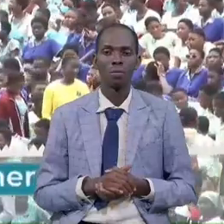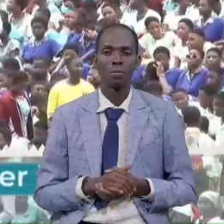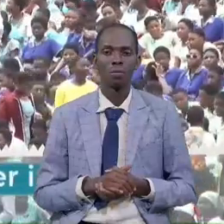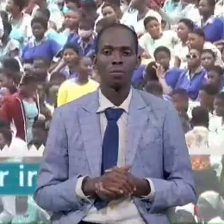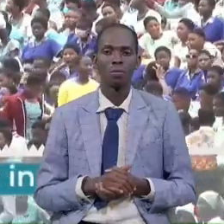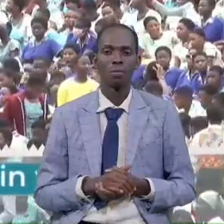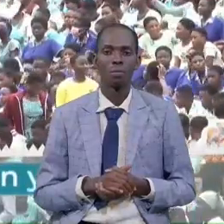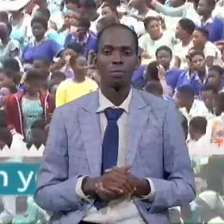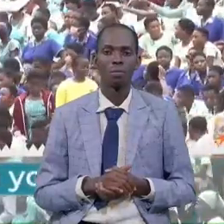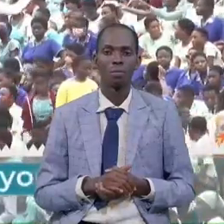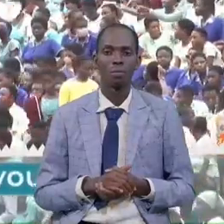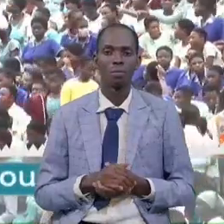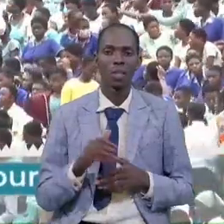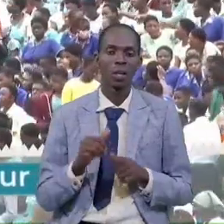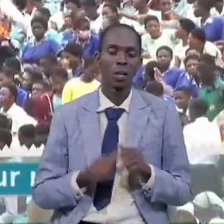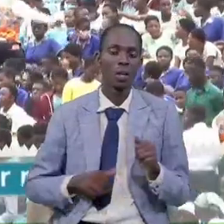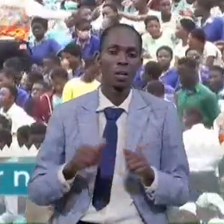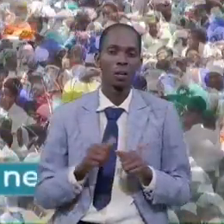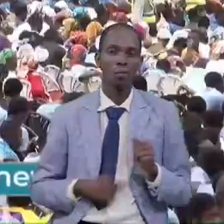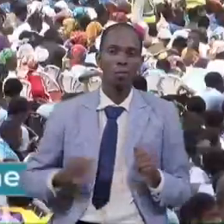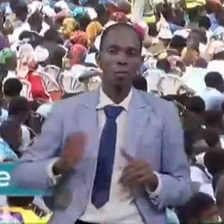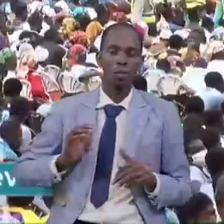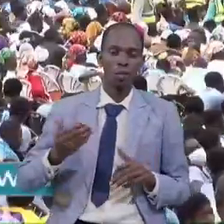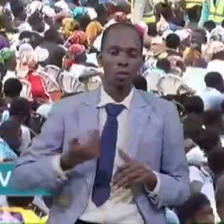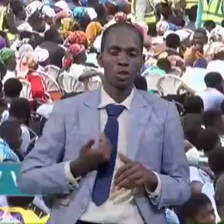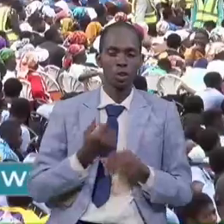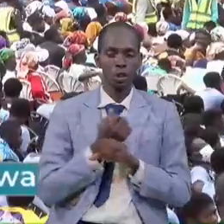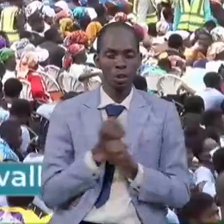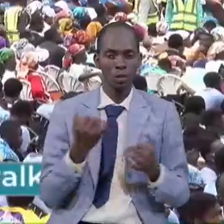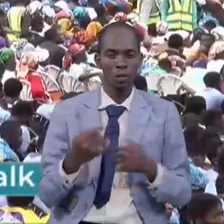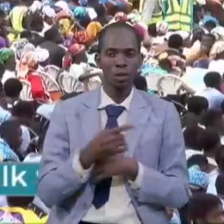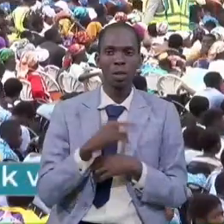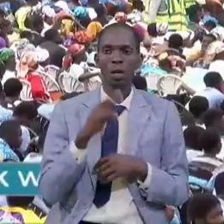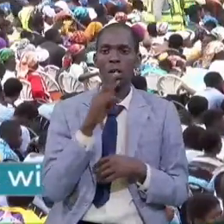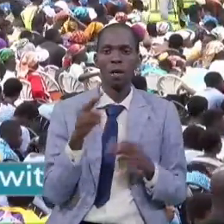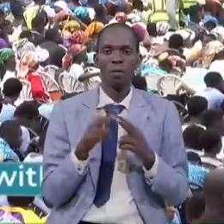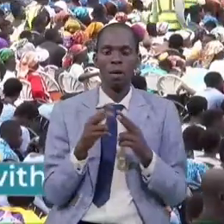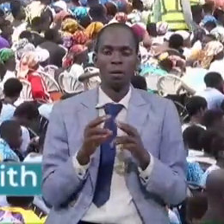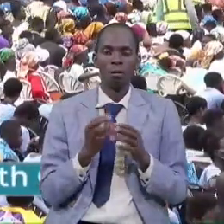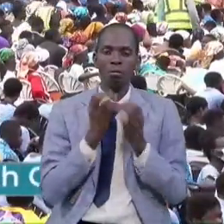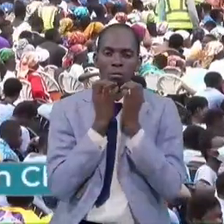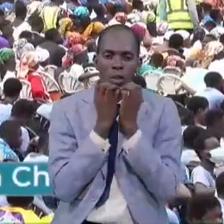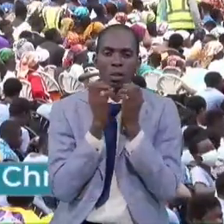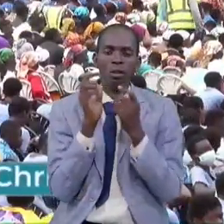to God. Christ said it, and it's emphasized in the Bible.